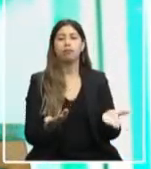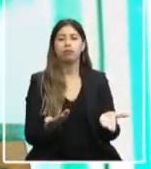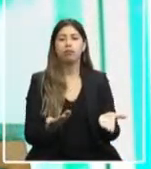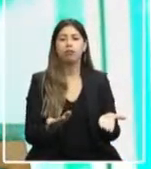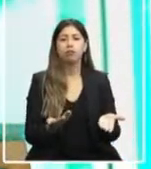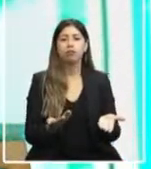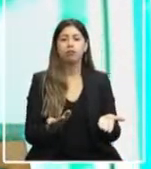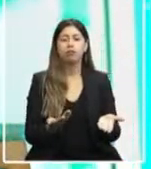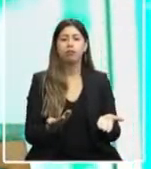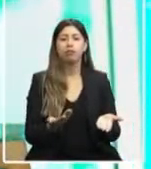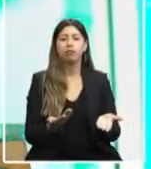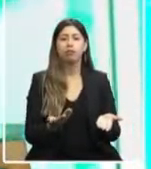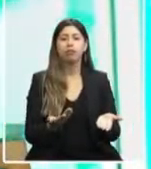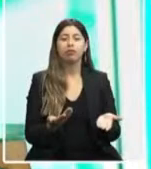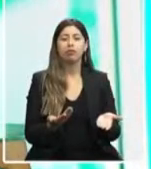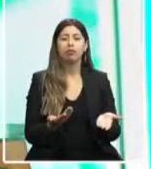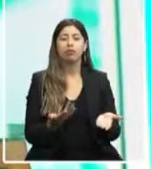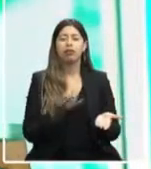has this blind spot,